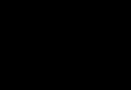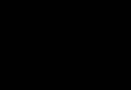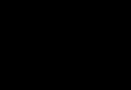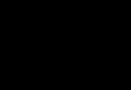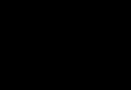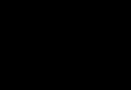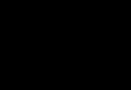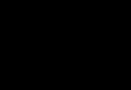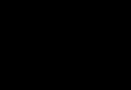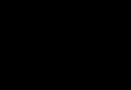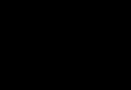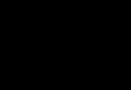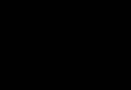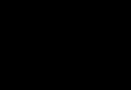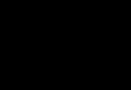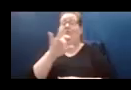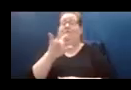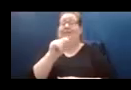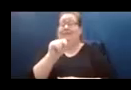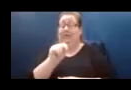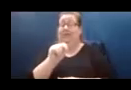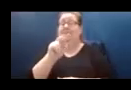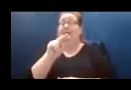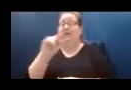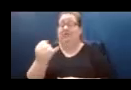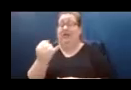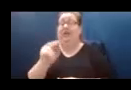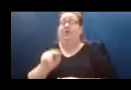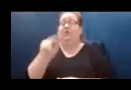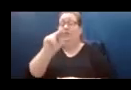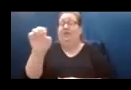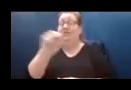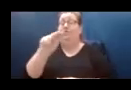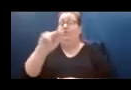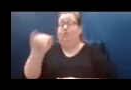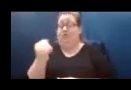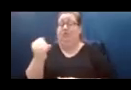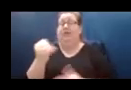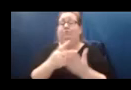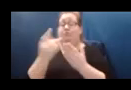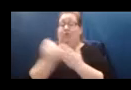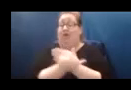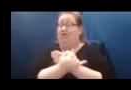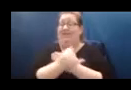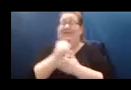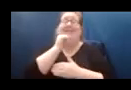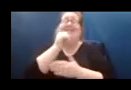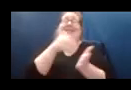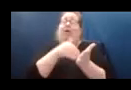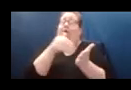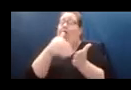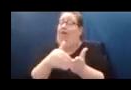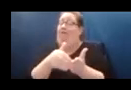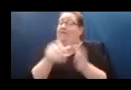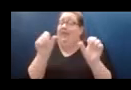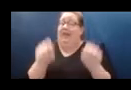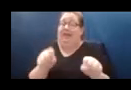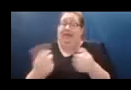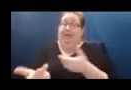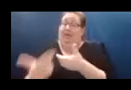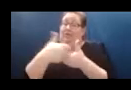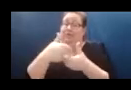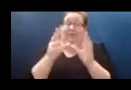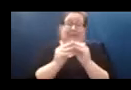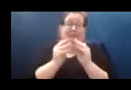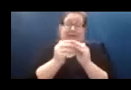NJ Northeastern New Jersey project. I want to thank you all for coming. It's not often that I get to participate in meetings like this